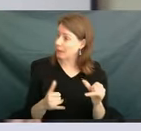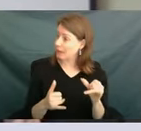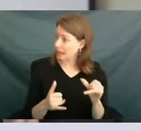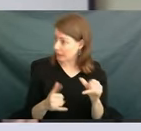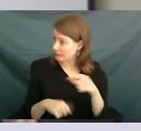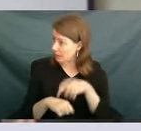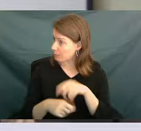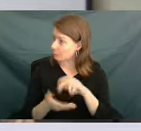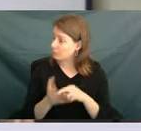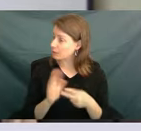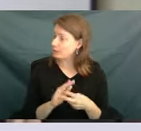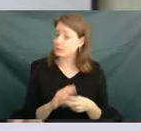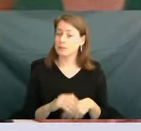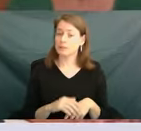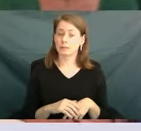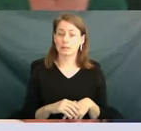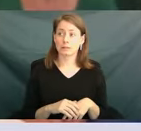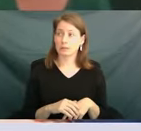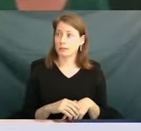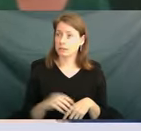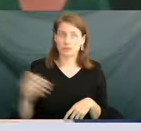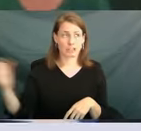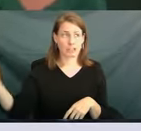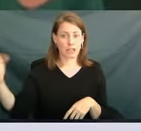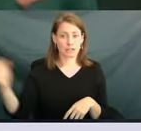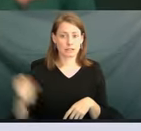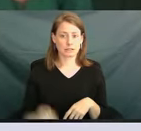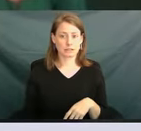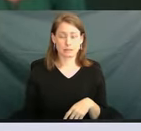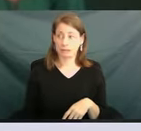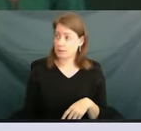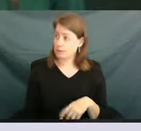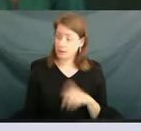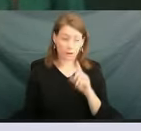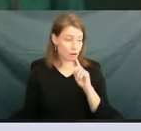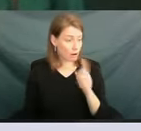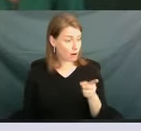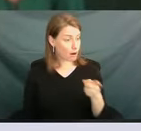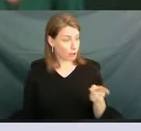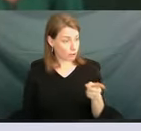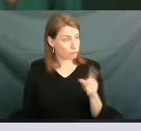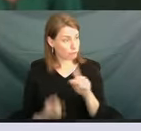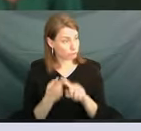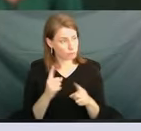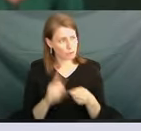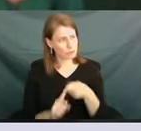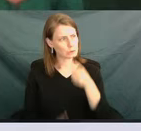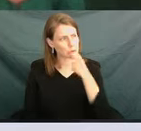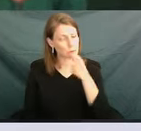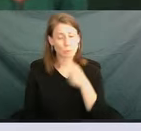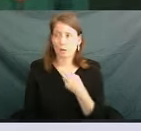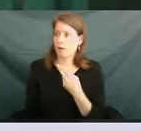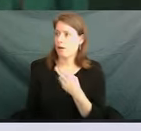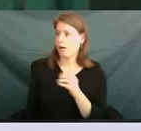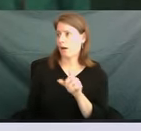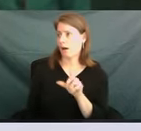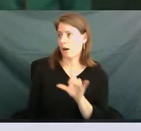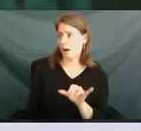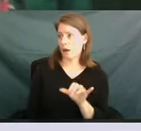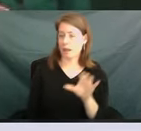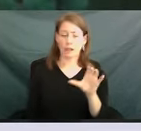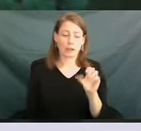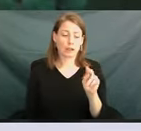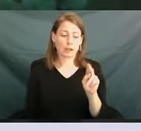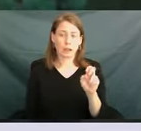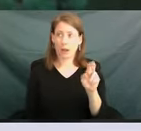your friends on the playground at the moment? Harley, Connor and Jordan. Right, yeah. And have you had any problems at